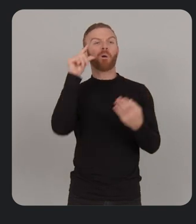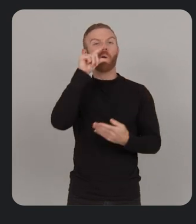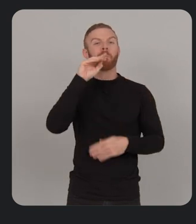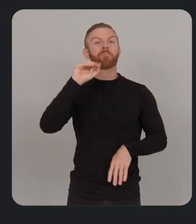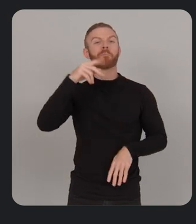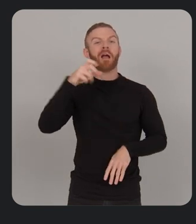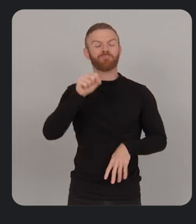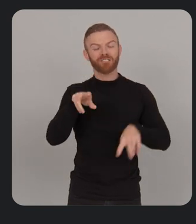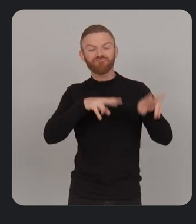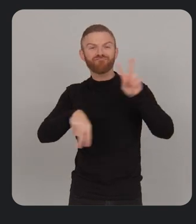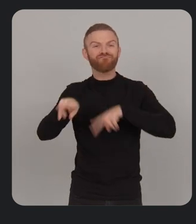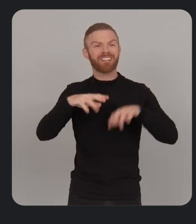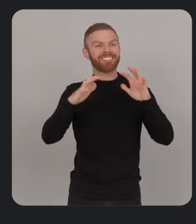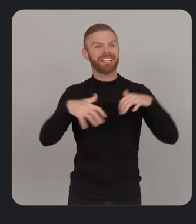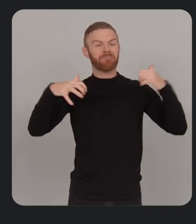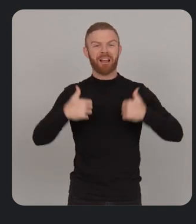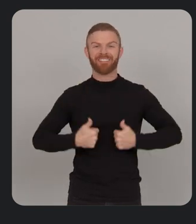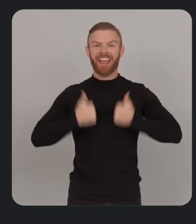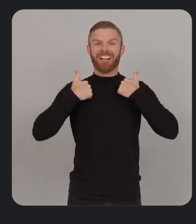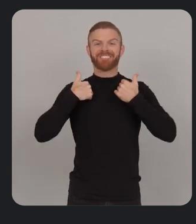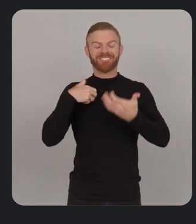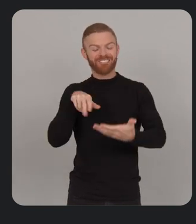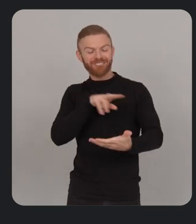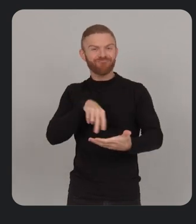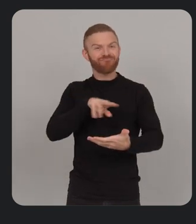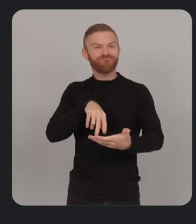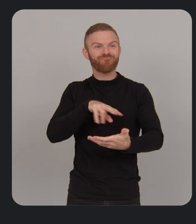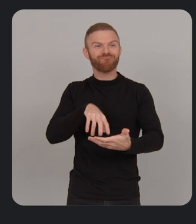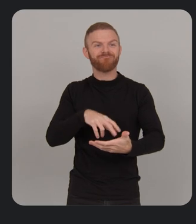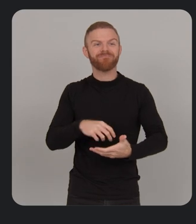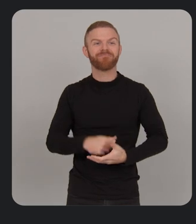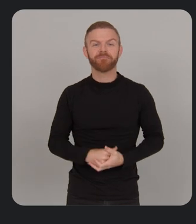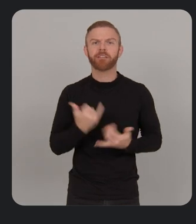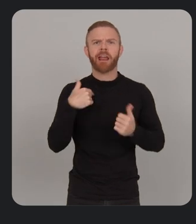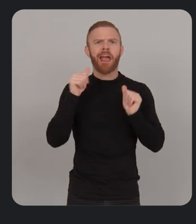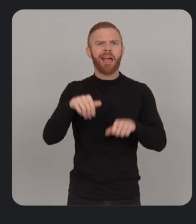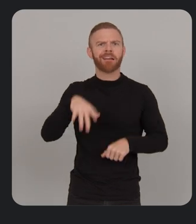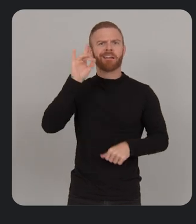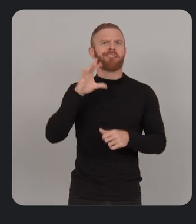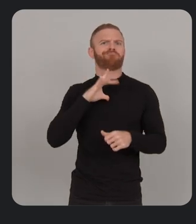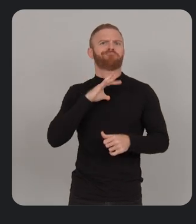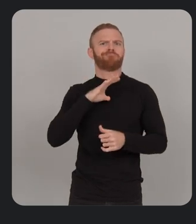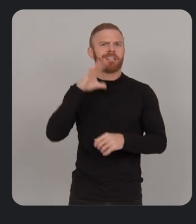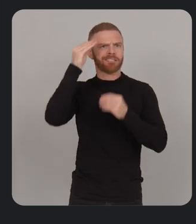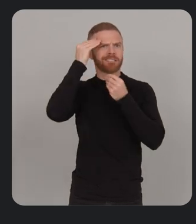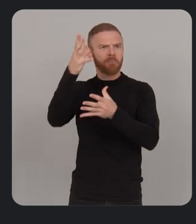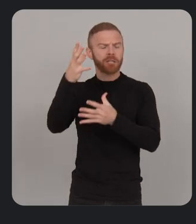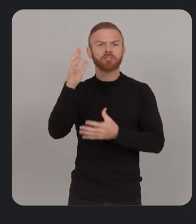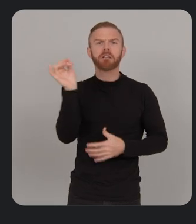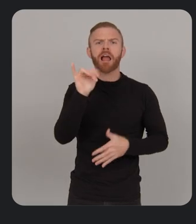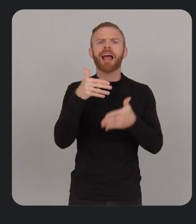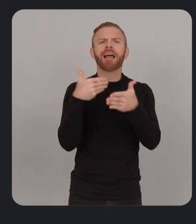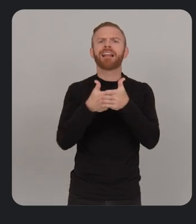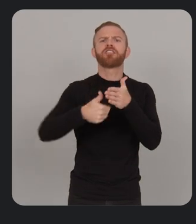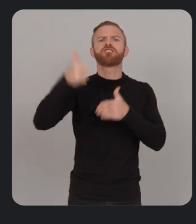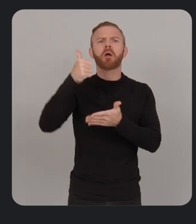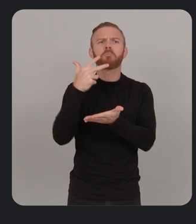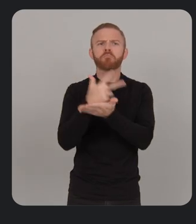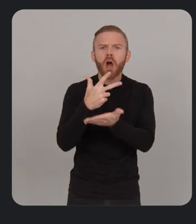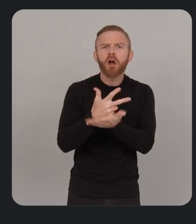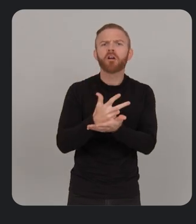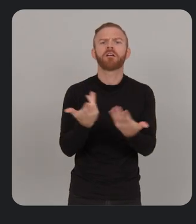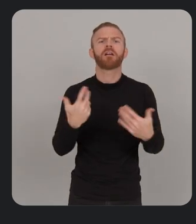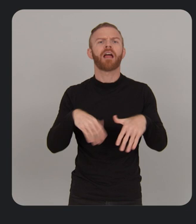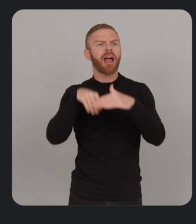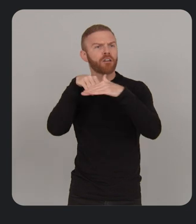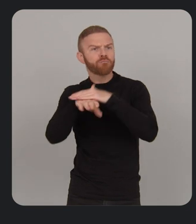Maps, and I can see the stadium come to life on my screen. Now, I can find helpful information, like the nearest